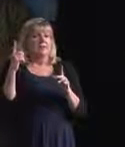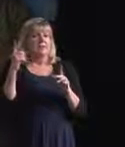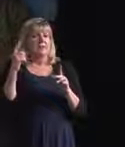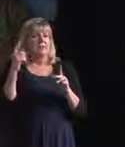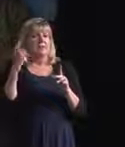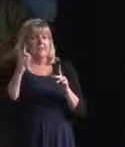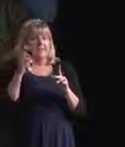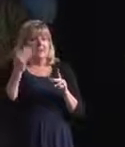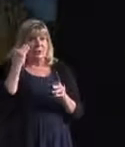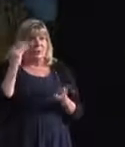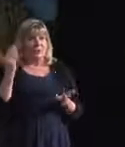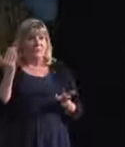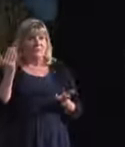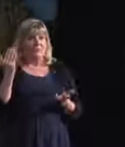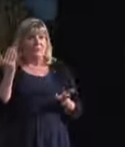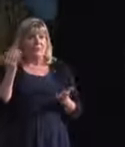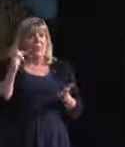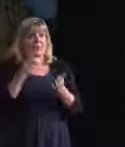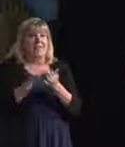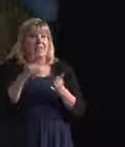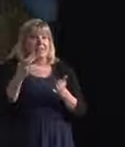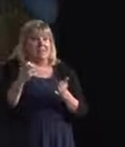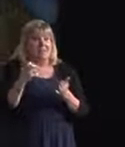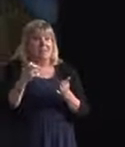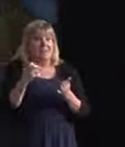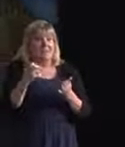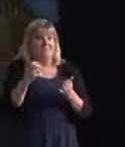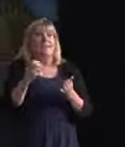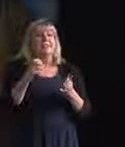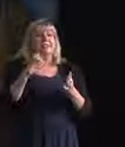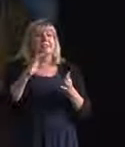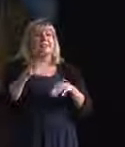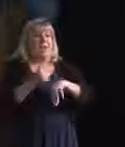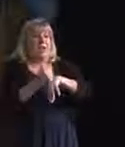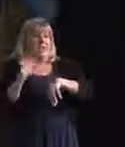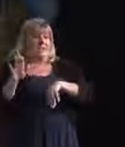Did he know that he was scratching out his death sentence?